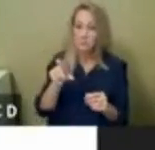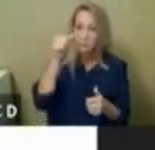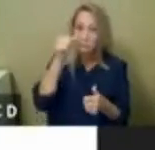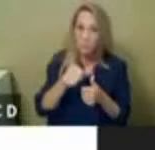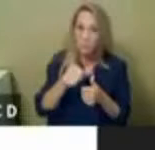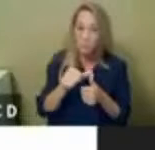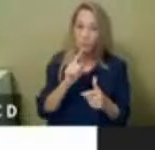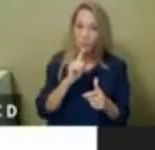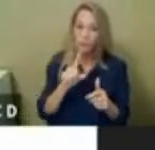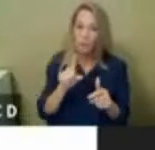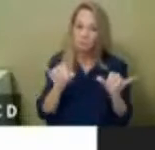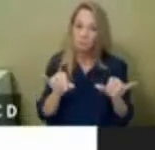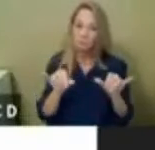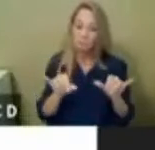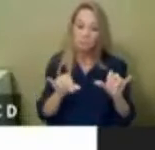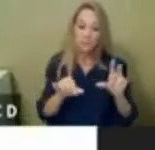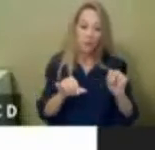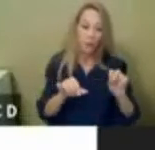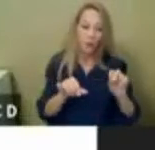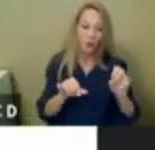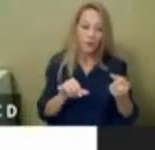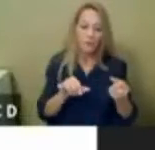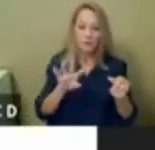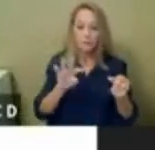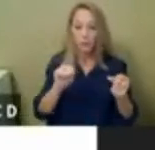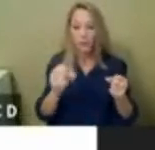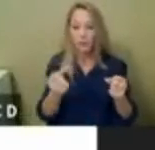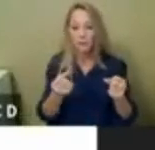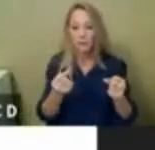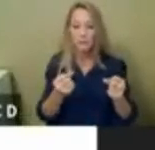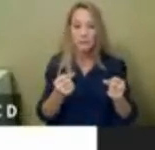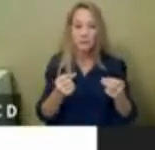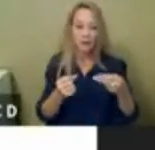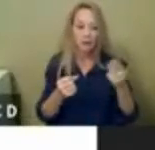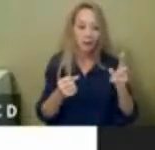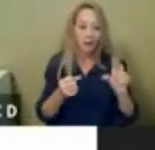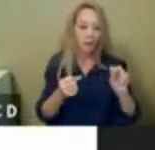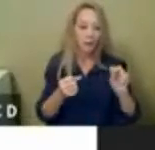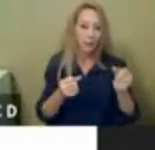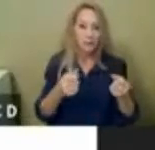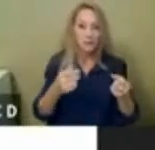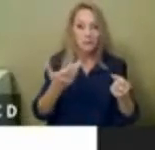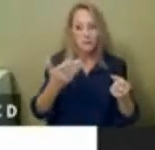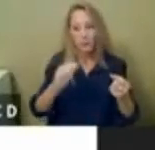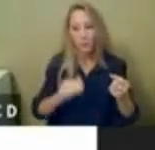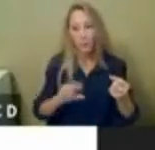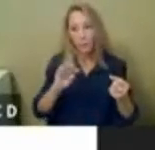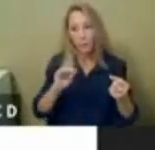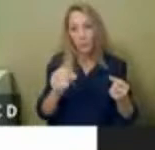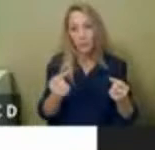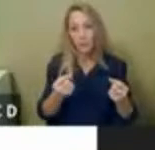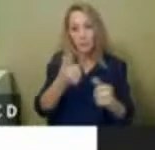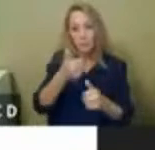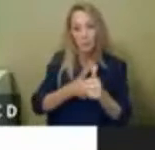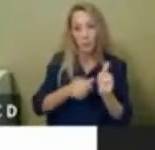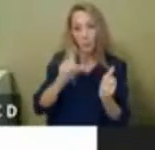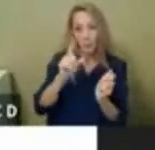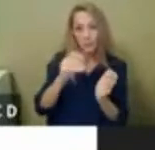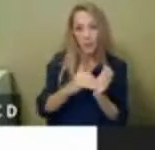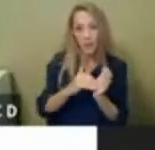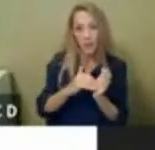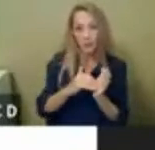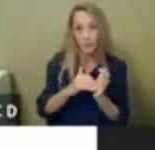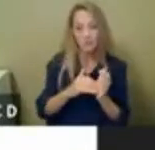pretty much between the high 30s and the low 40s in terms of hospitalizations per 1,000 diagnoses. Yeah, that